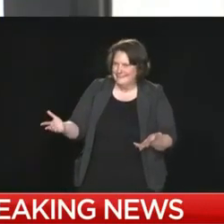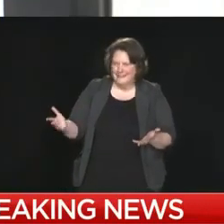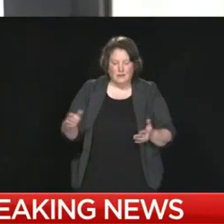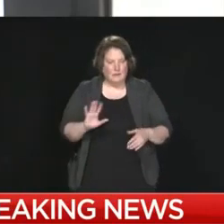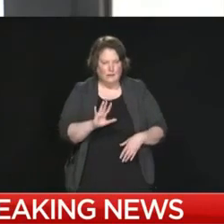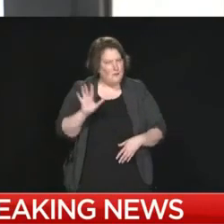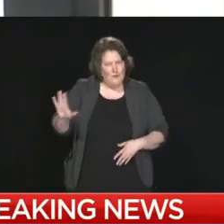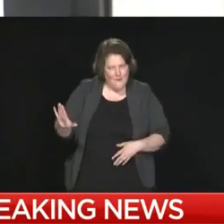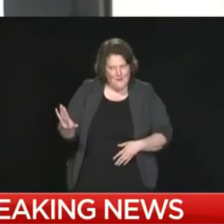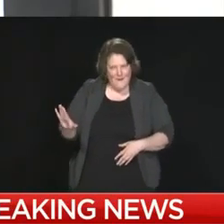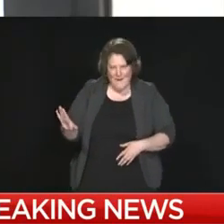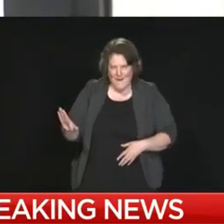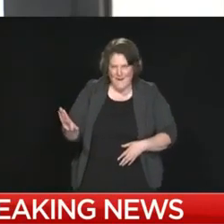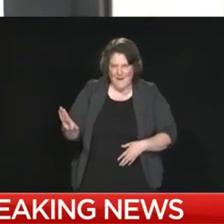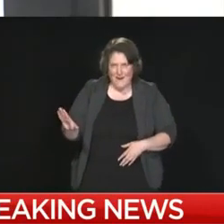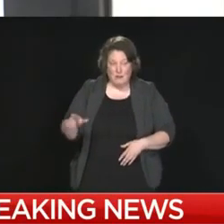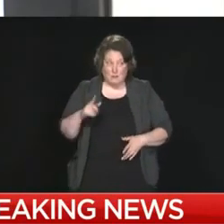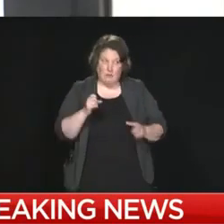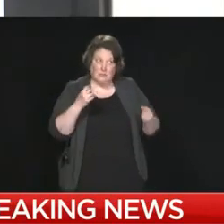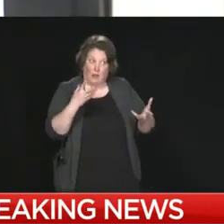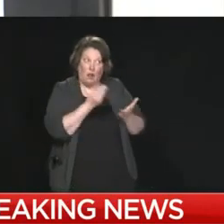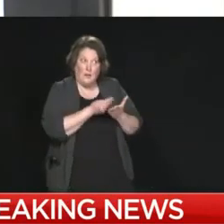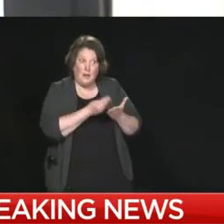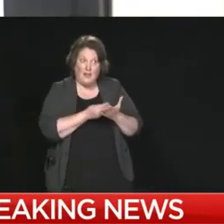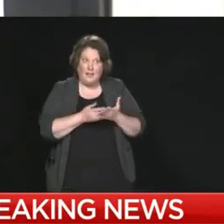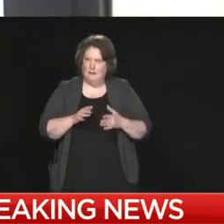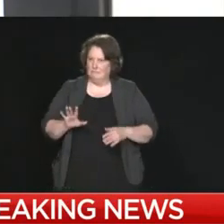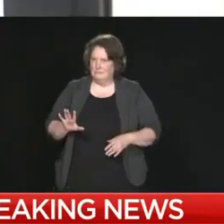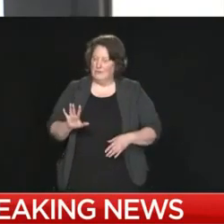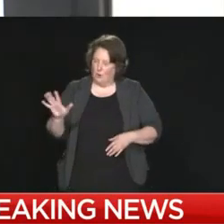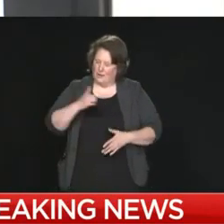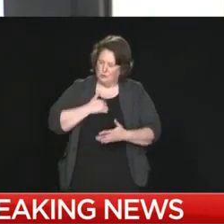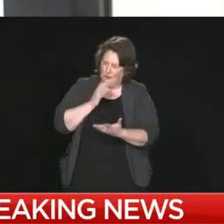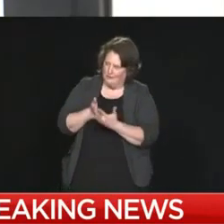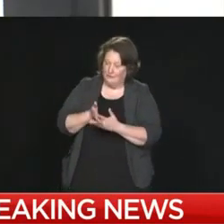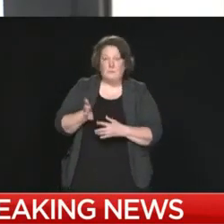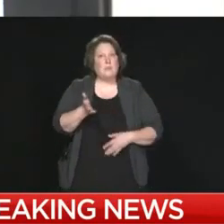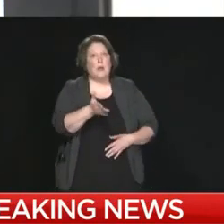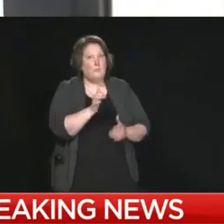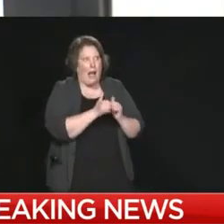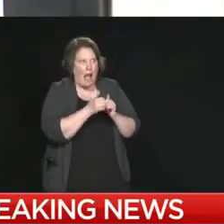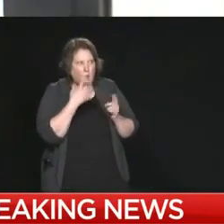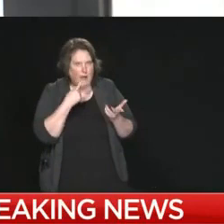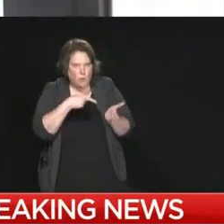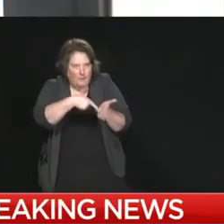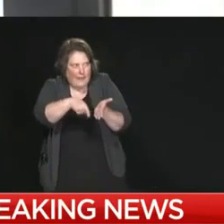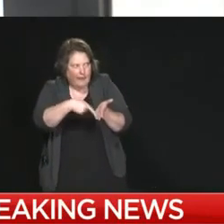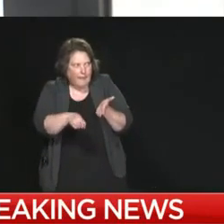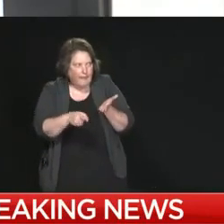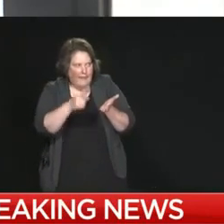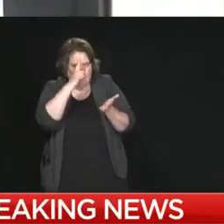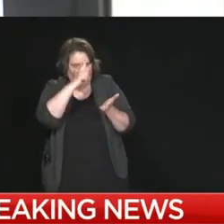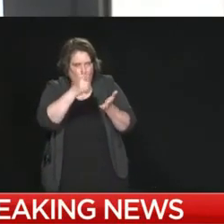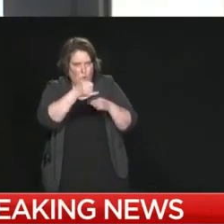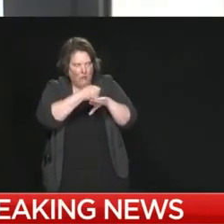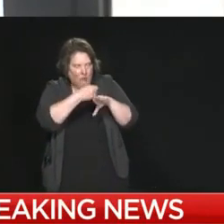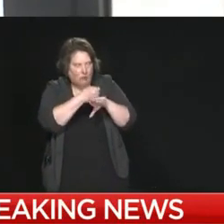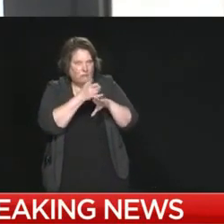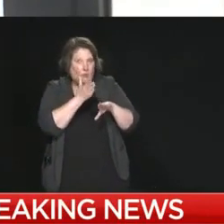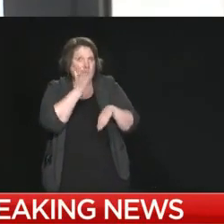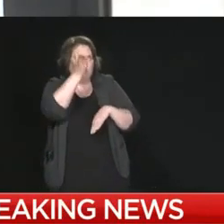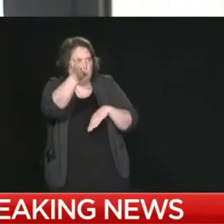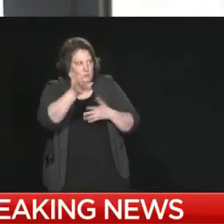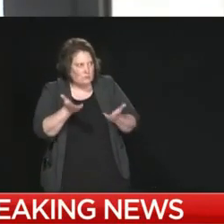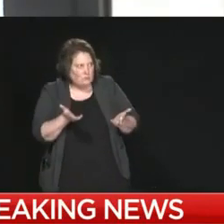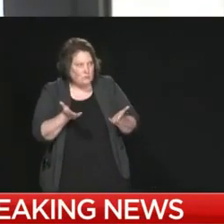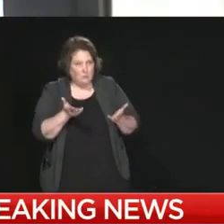It's still a lot of money. No. And you don't know where... But how are you going to pay for that? How are you going to pay for those costs in future years?